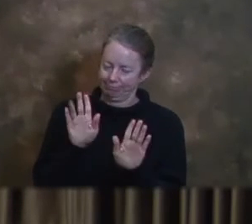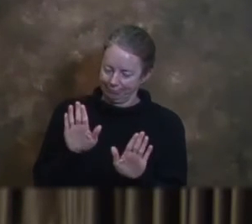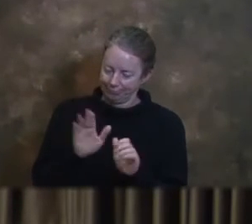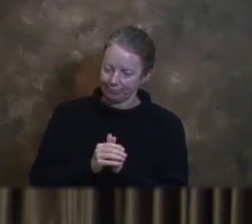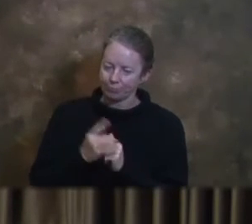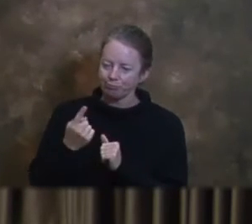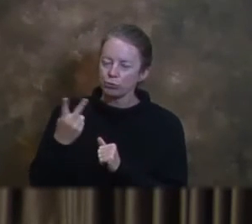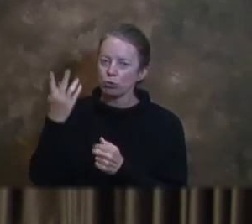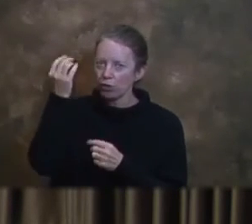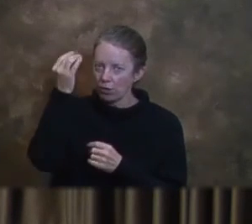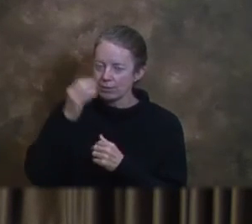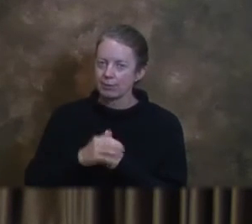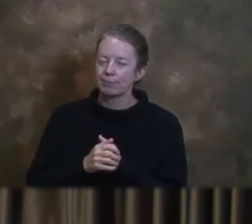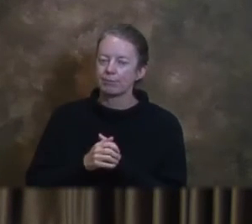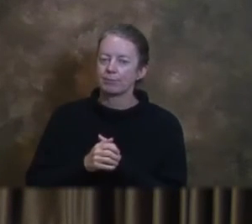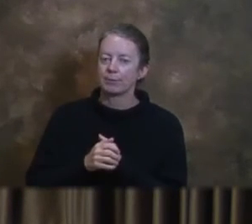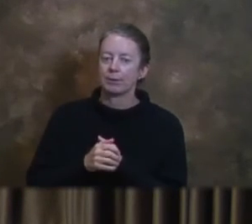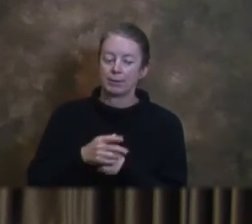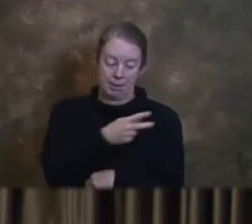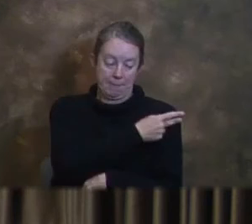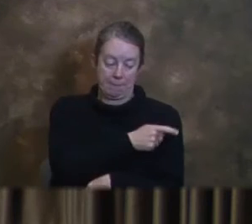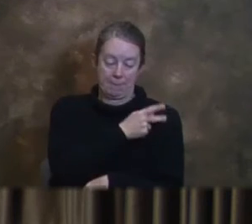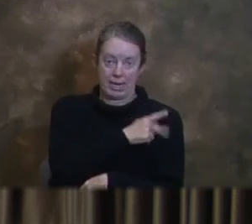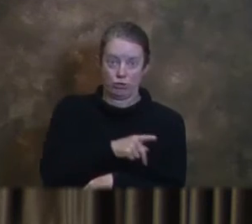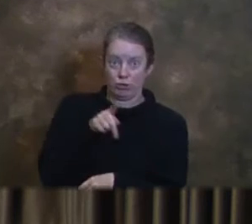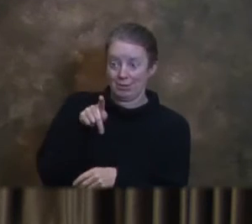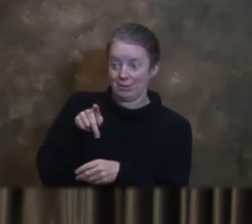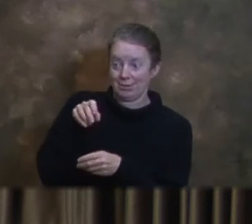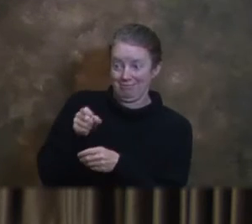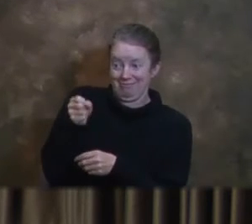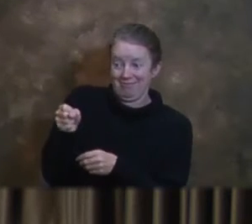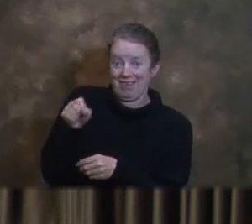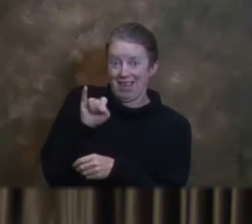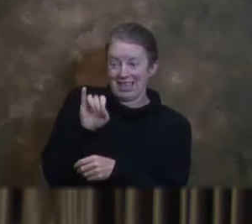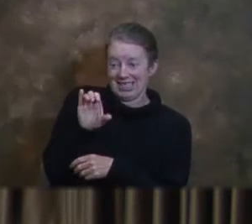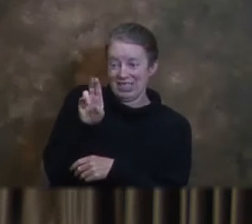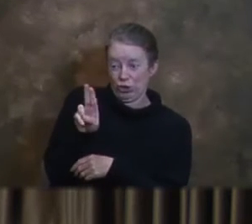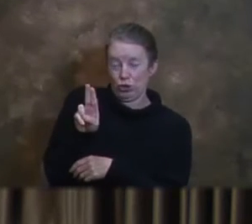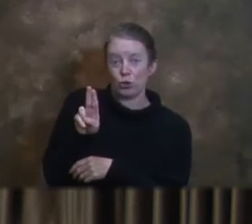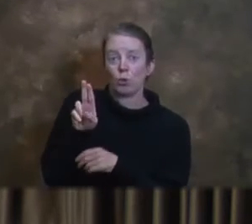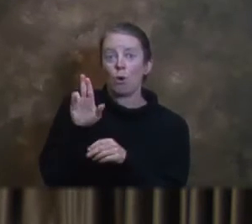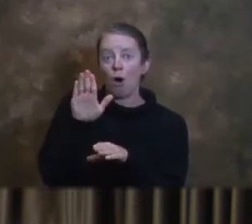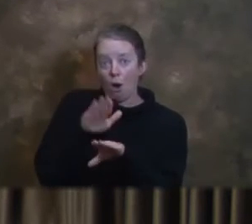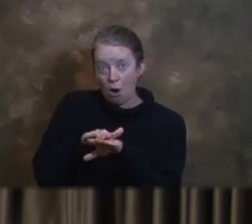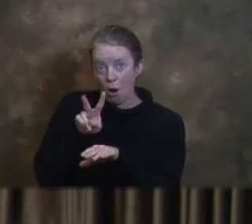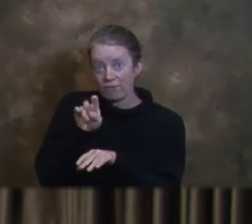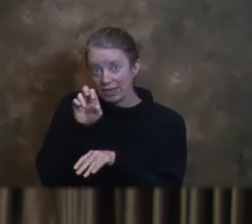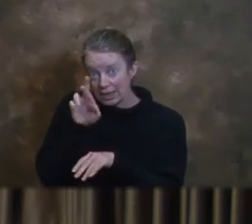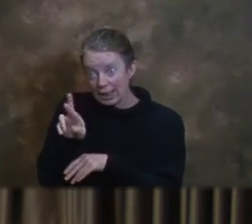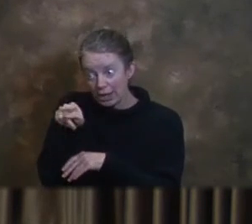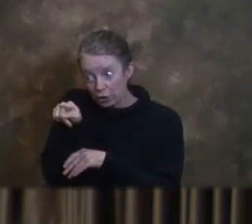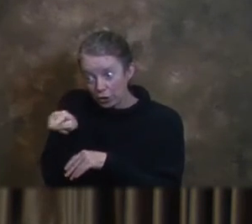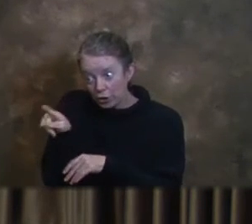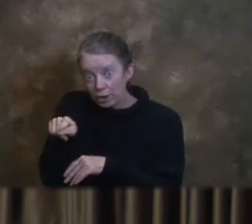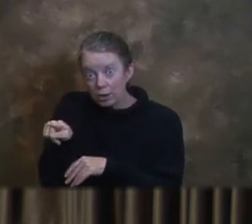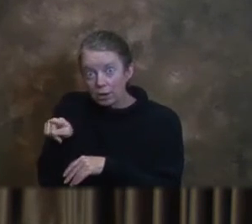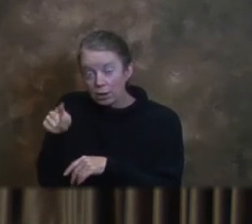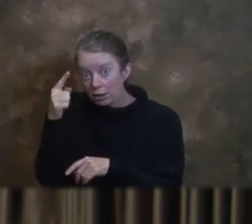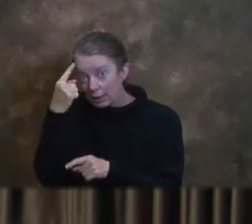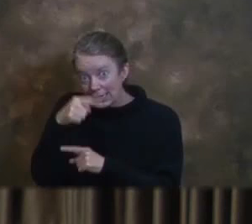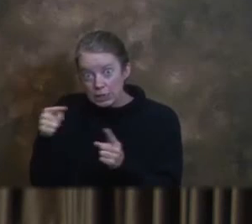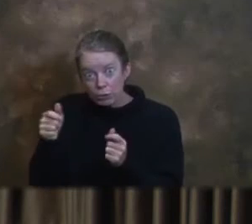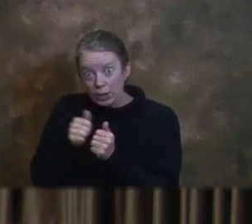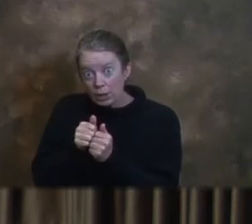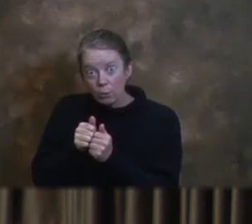COVID. The patients in our ICU and on the ventilators would disagree with this lack of severity. There